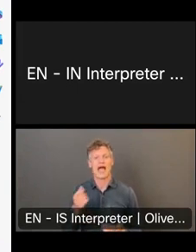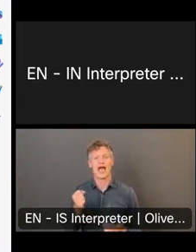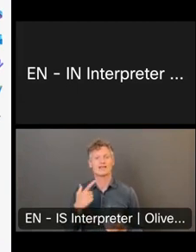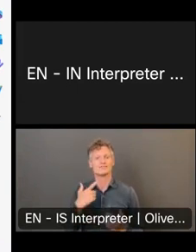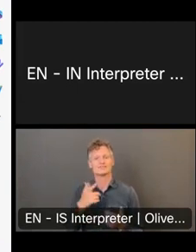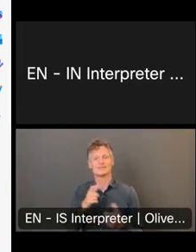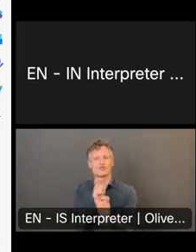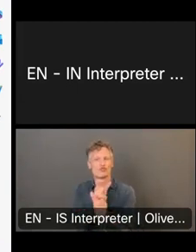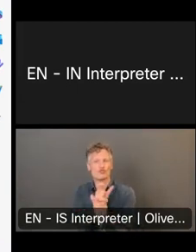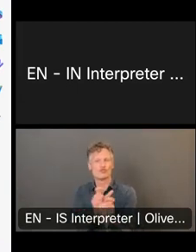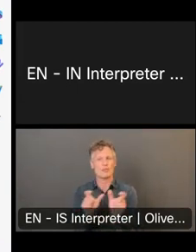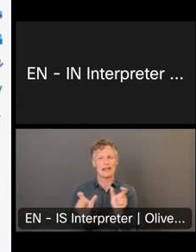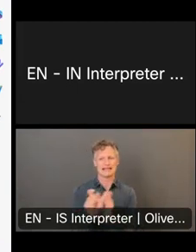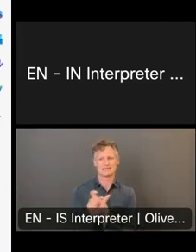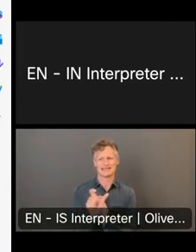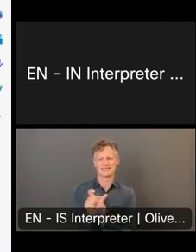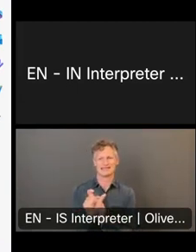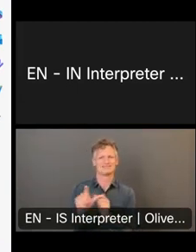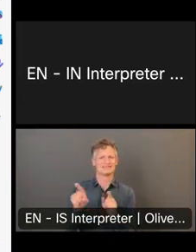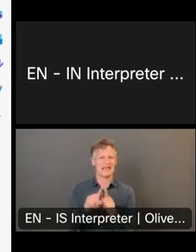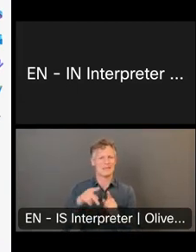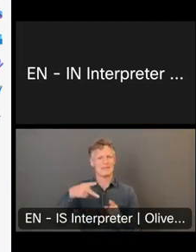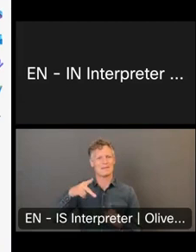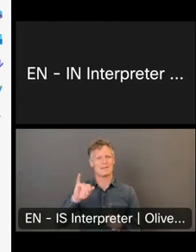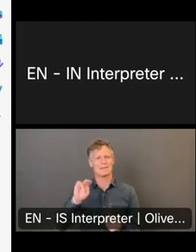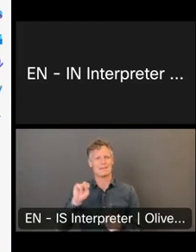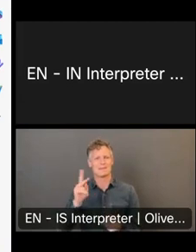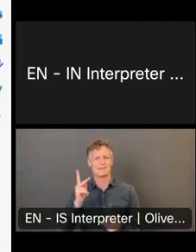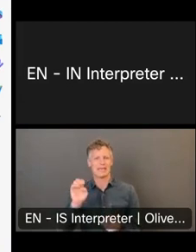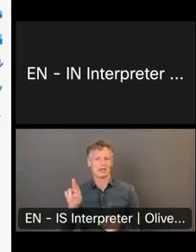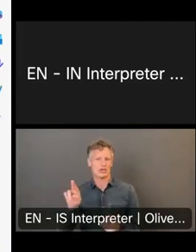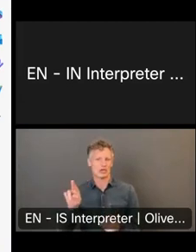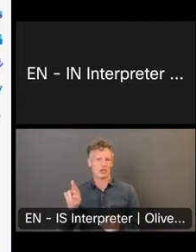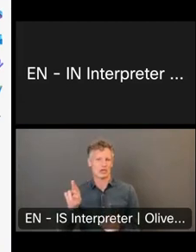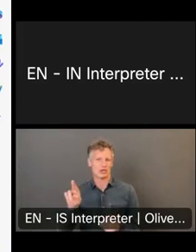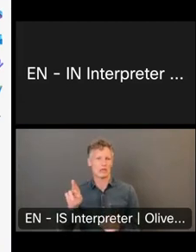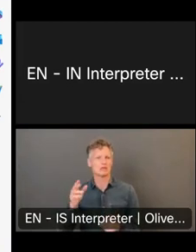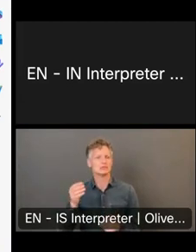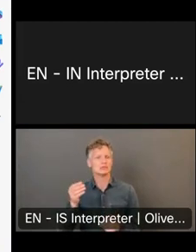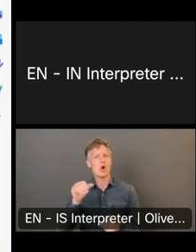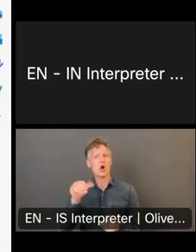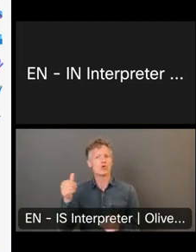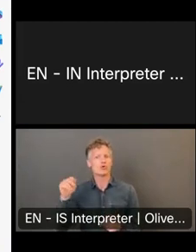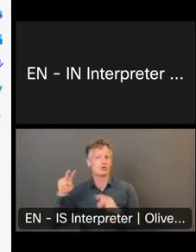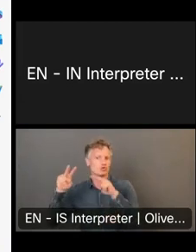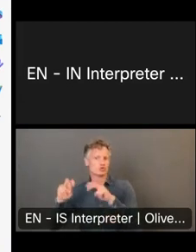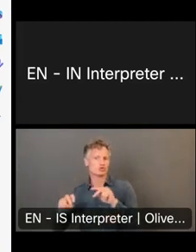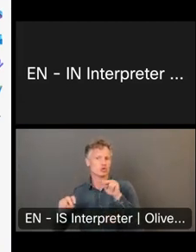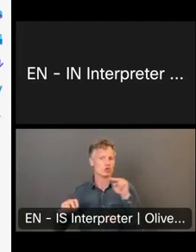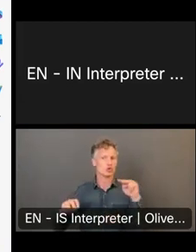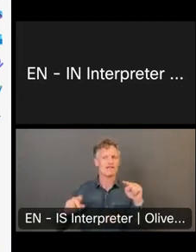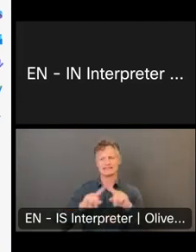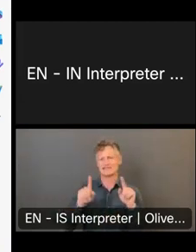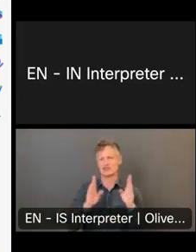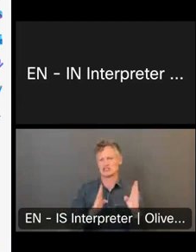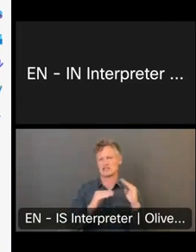treadmill following Pinker, but Cicero and Quine defined it in somewhat different words, and Nunberg uses the